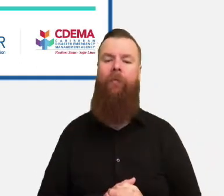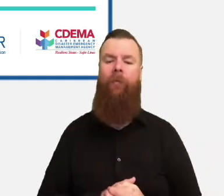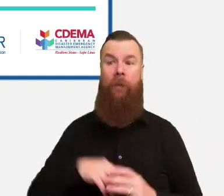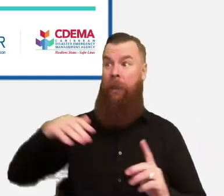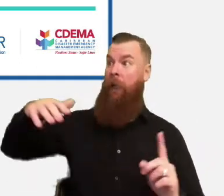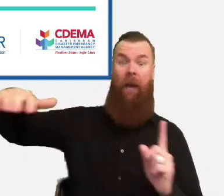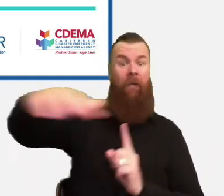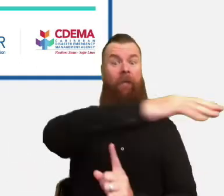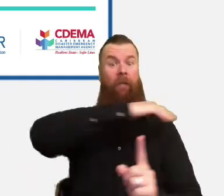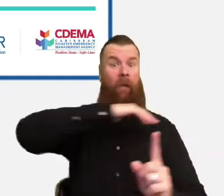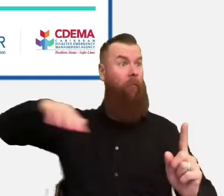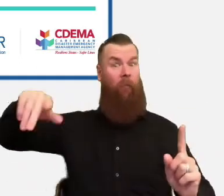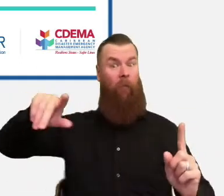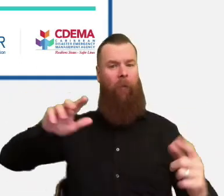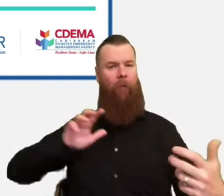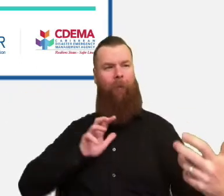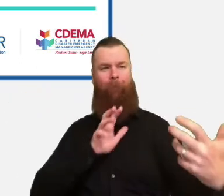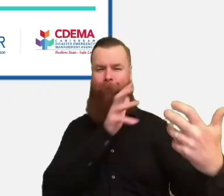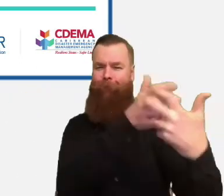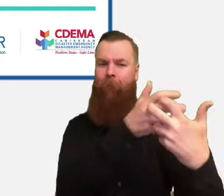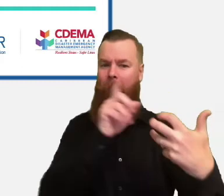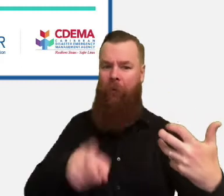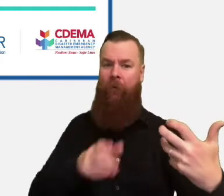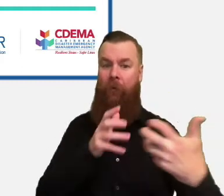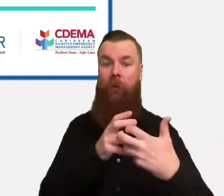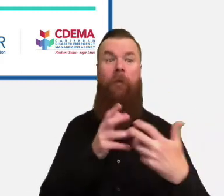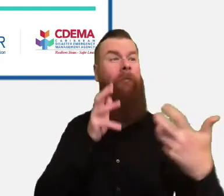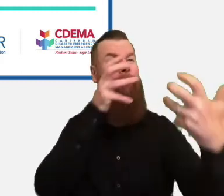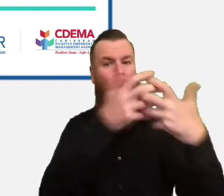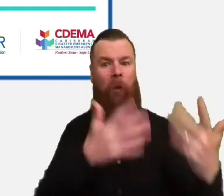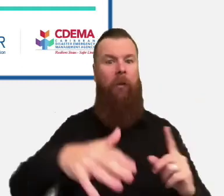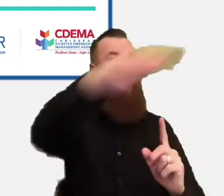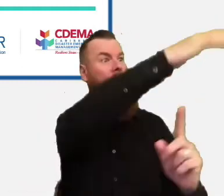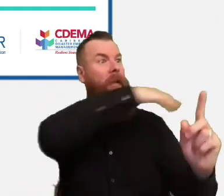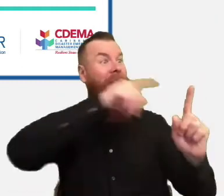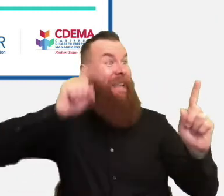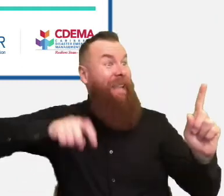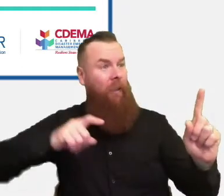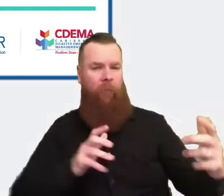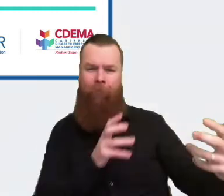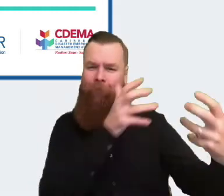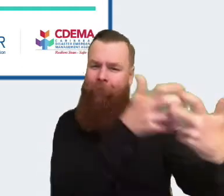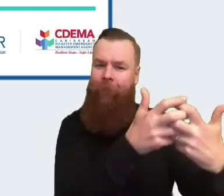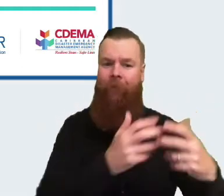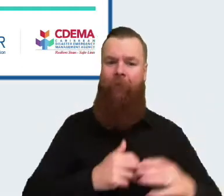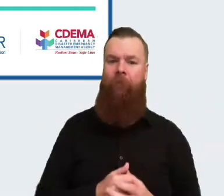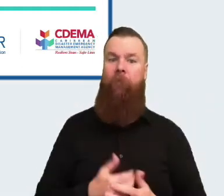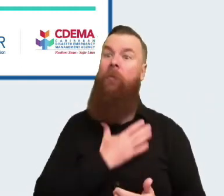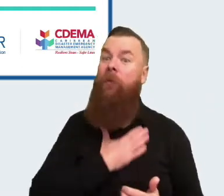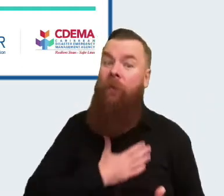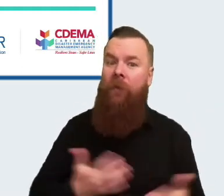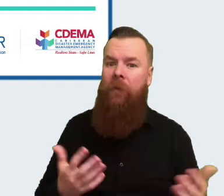the goal to look in a positively, to work with a positive compatibility with the environment. We have